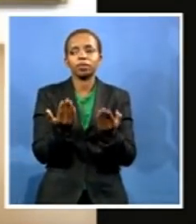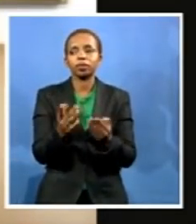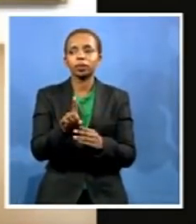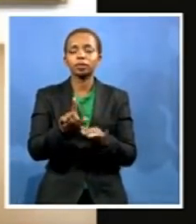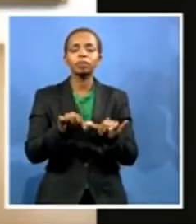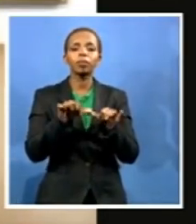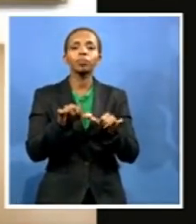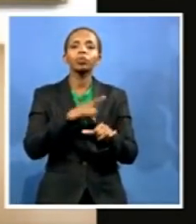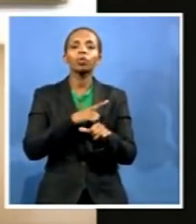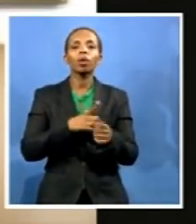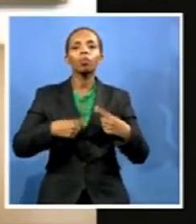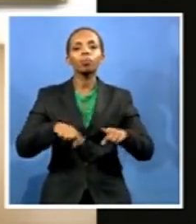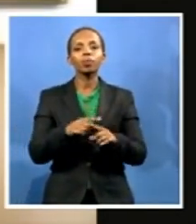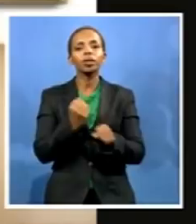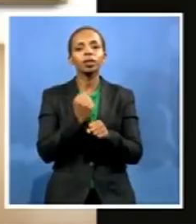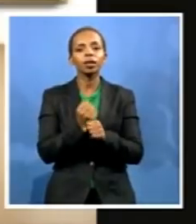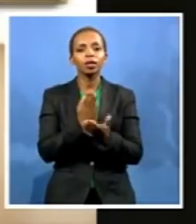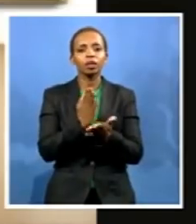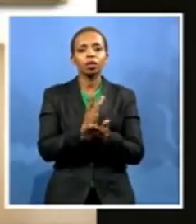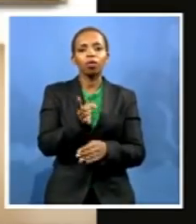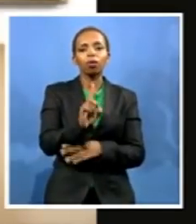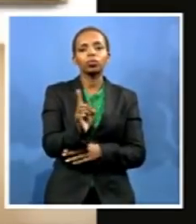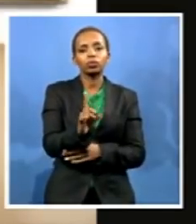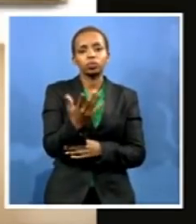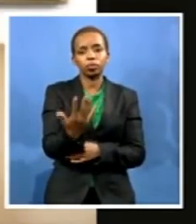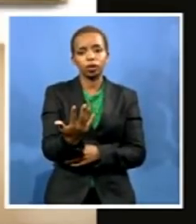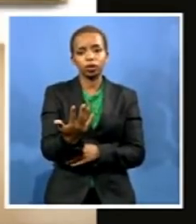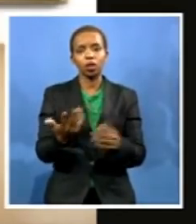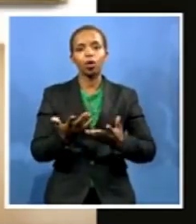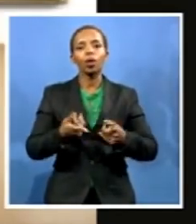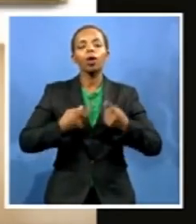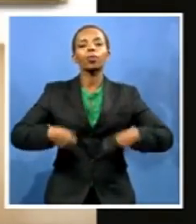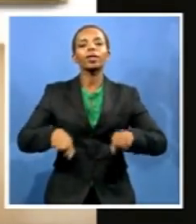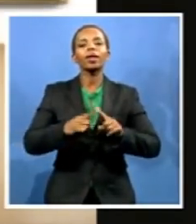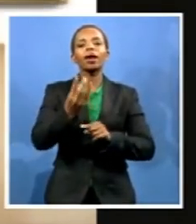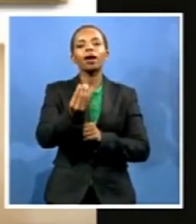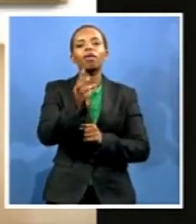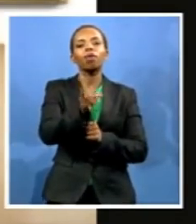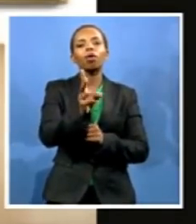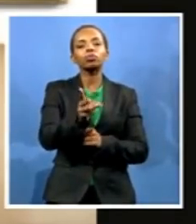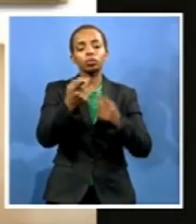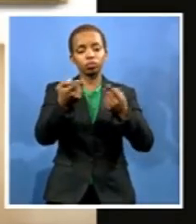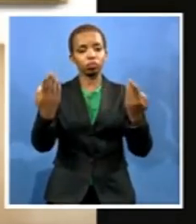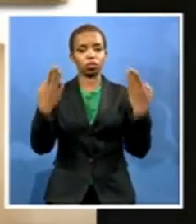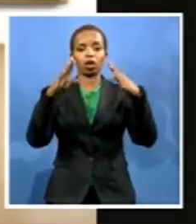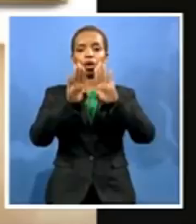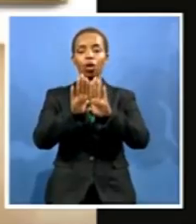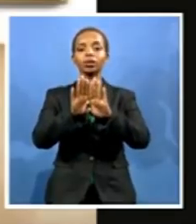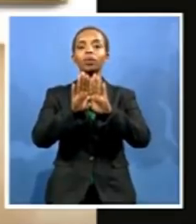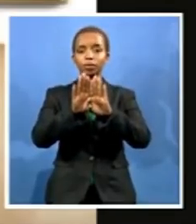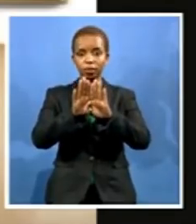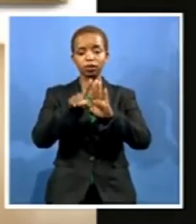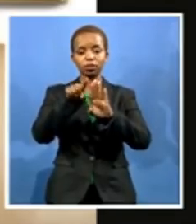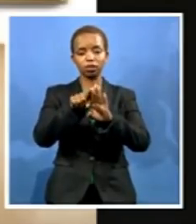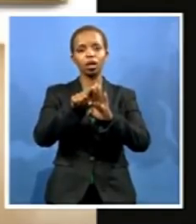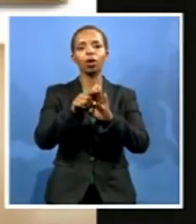in a context where we have also the lockdown that can affect supply for other disease. Is why it's